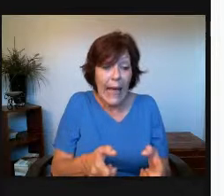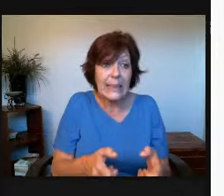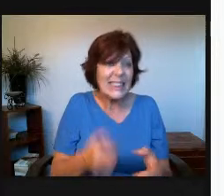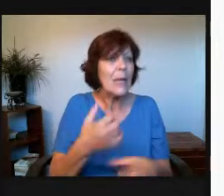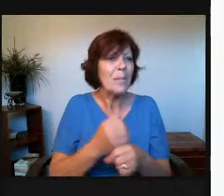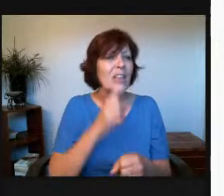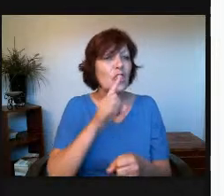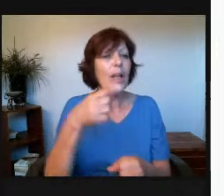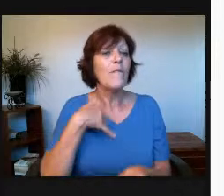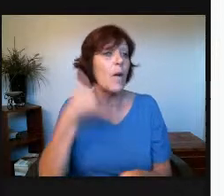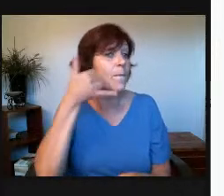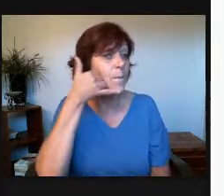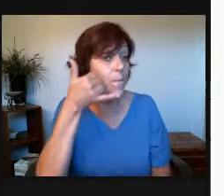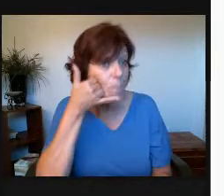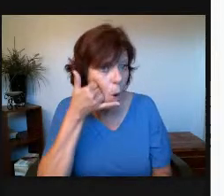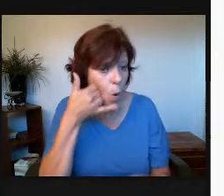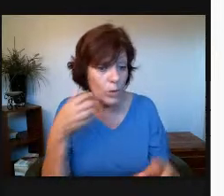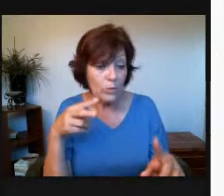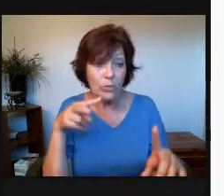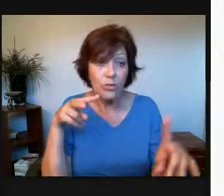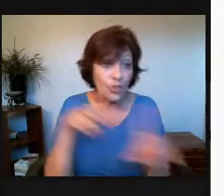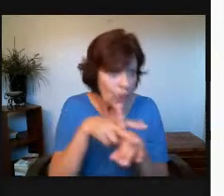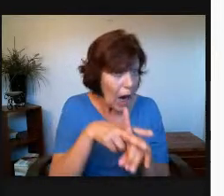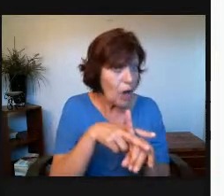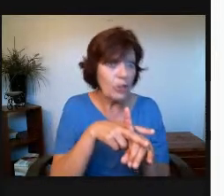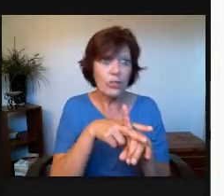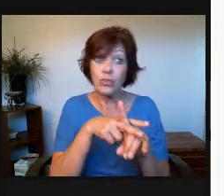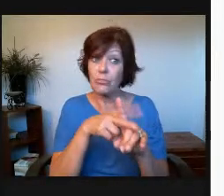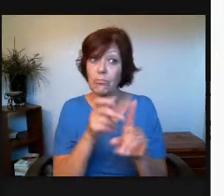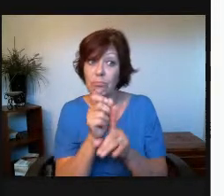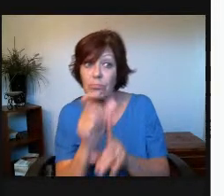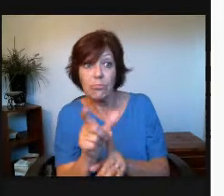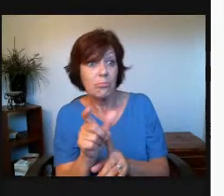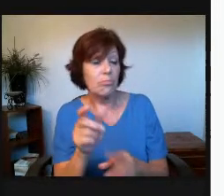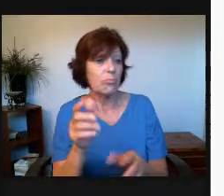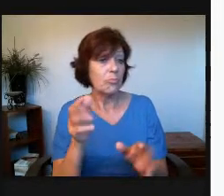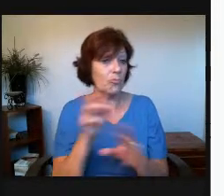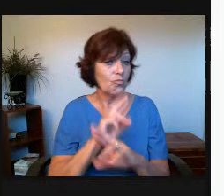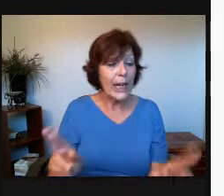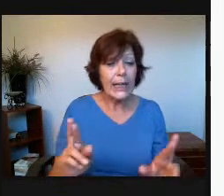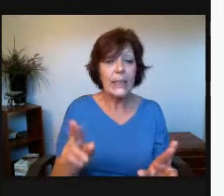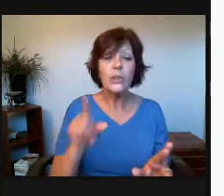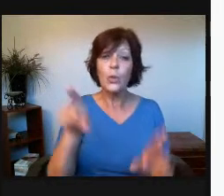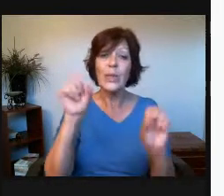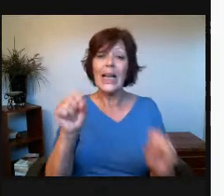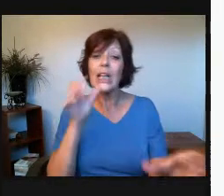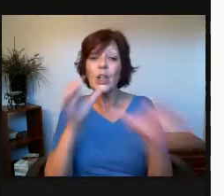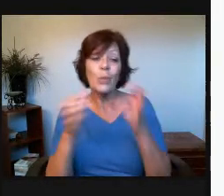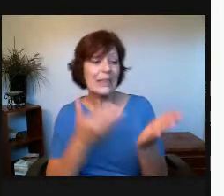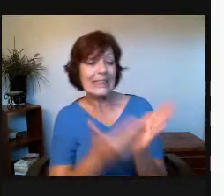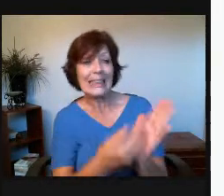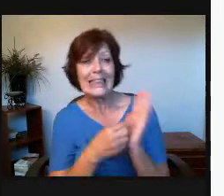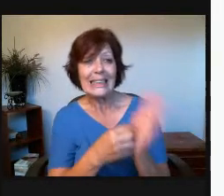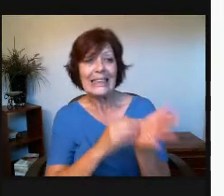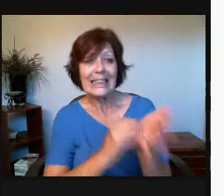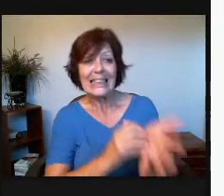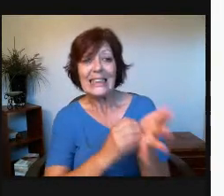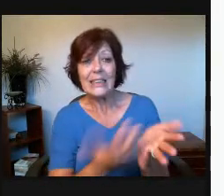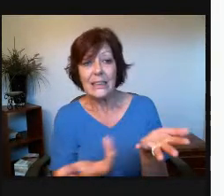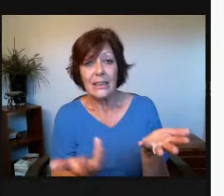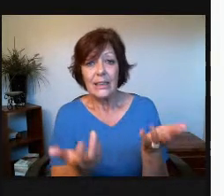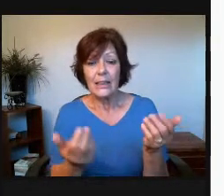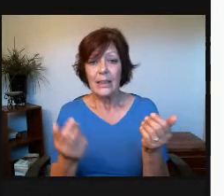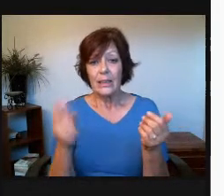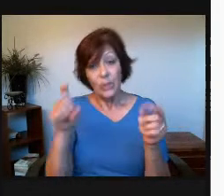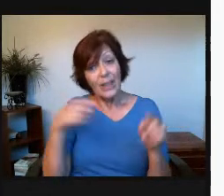your phone charged at all times. Bring a phone charger with you so that we can try to overcome these challenges that